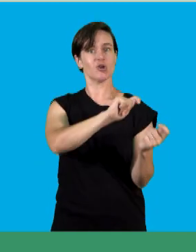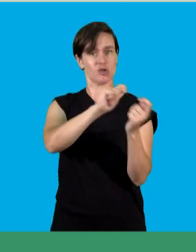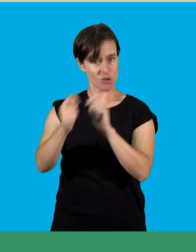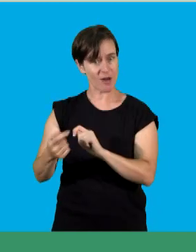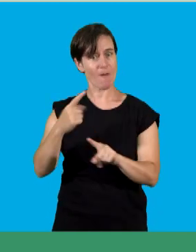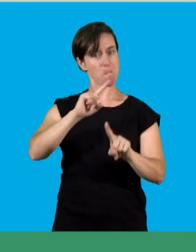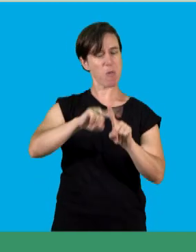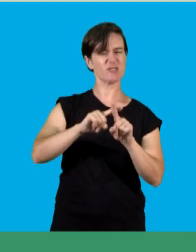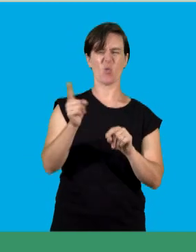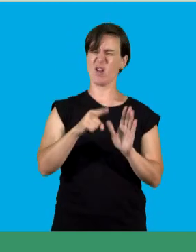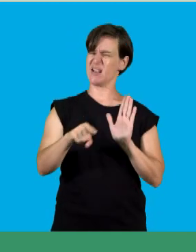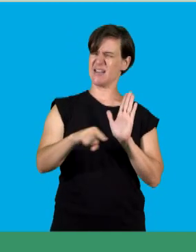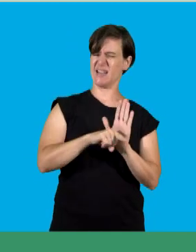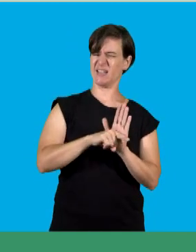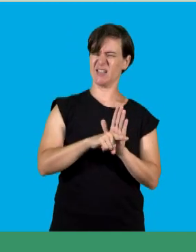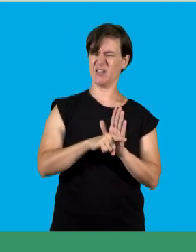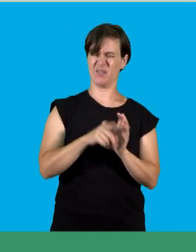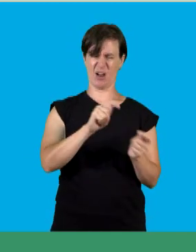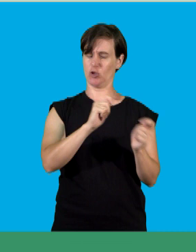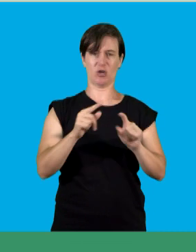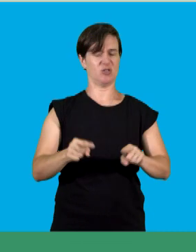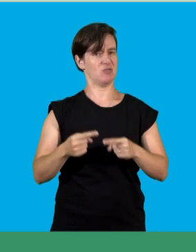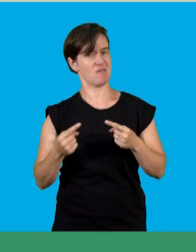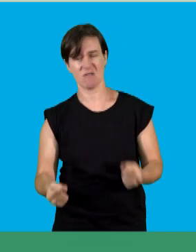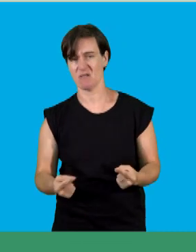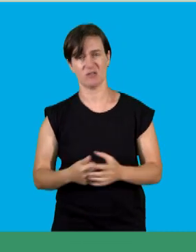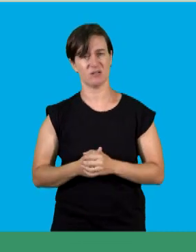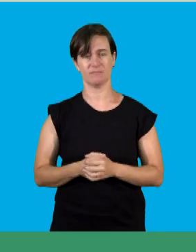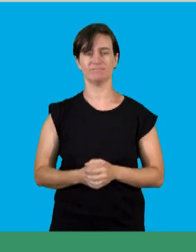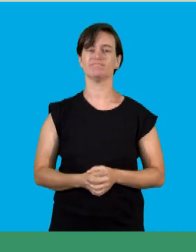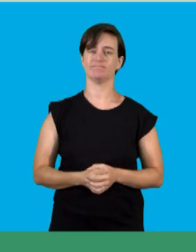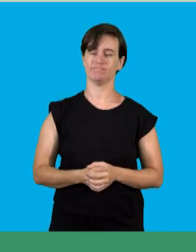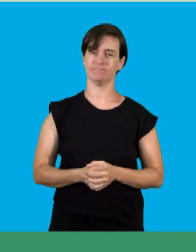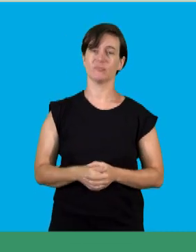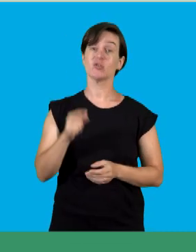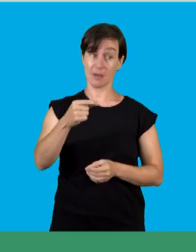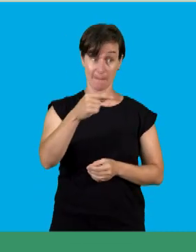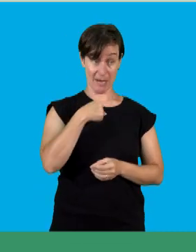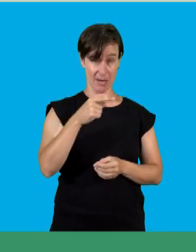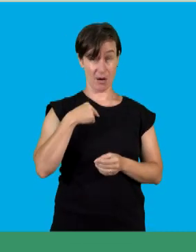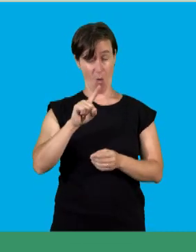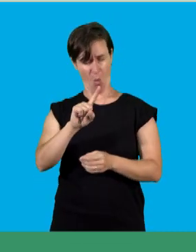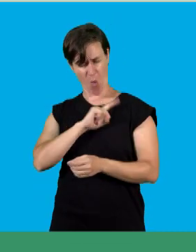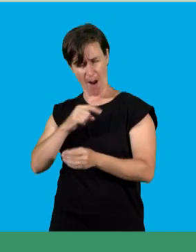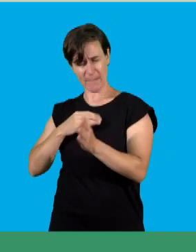is the last part of it. So this was the third problem-solving technique that was quoted, or that